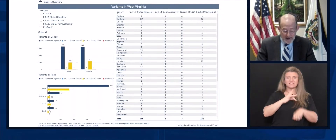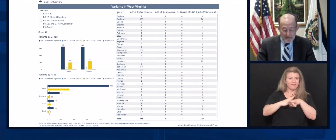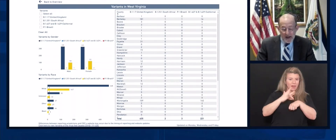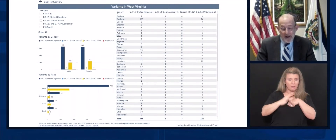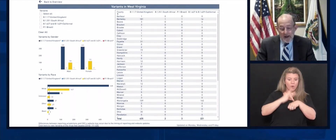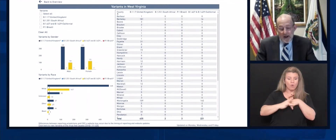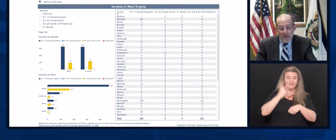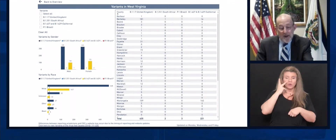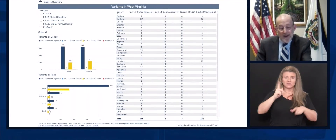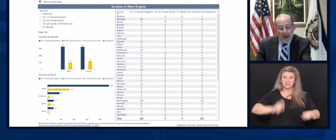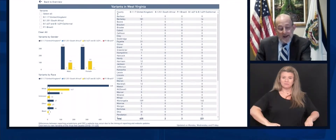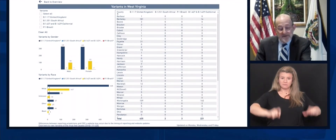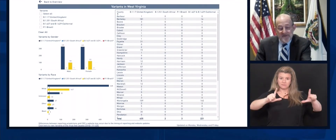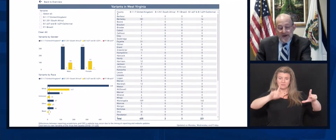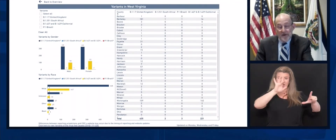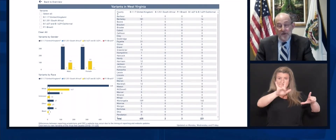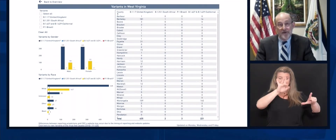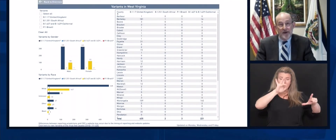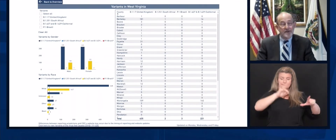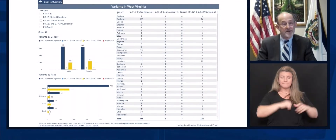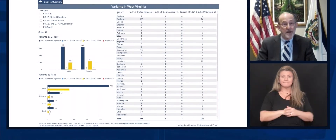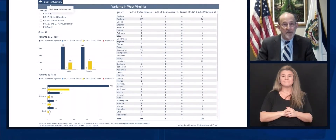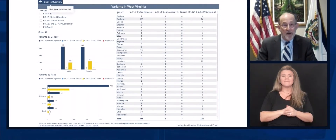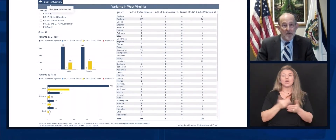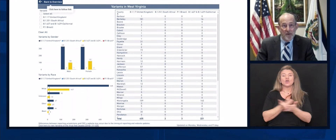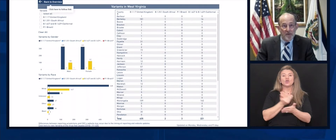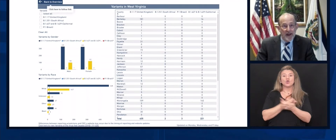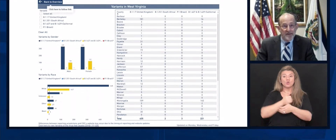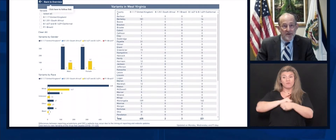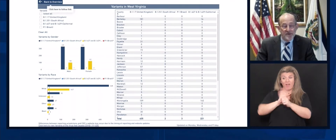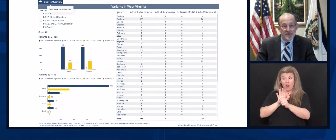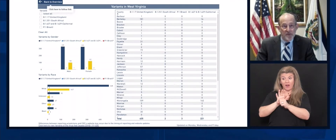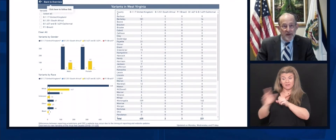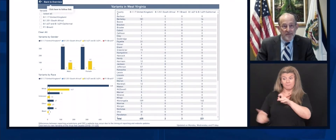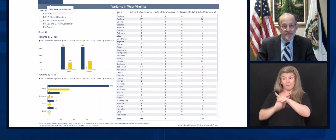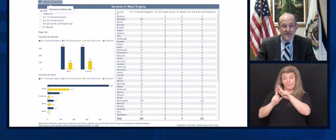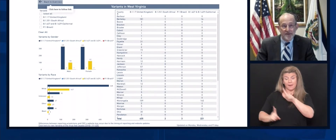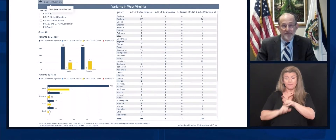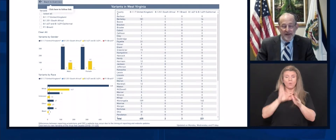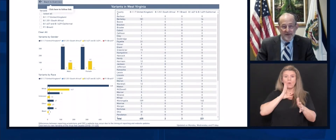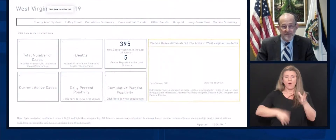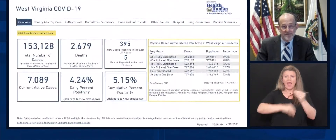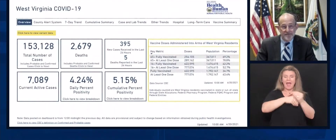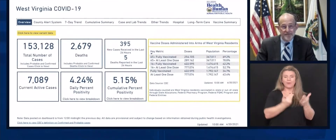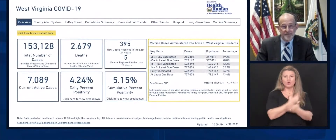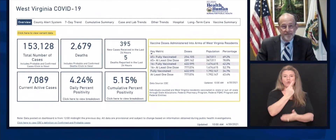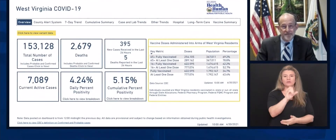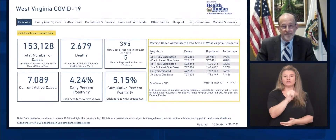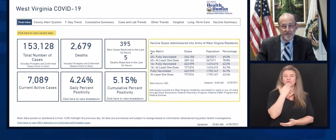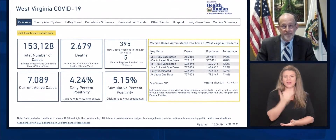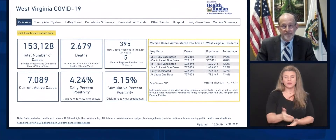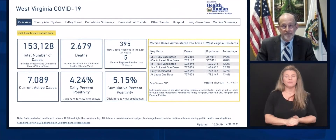yellow tab. As new variants come along, we will add those as well. Thank you.